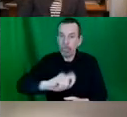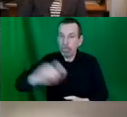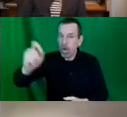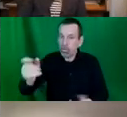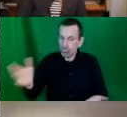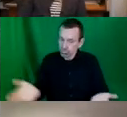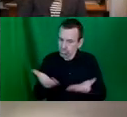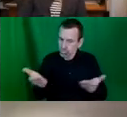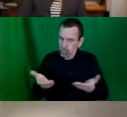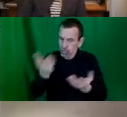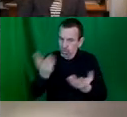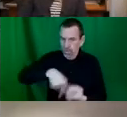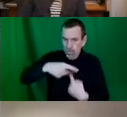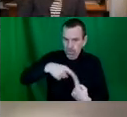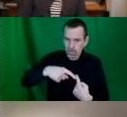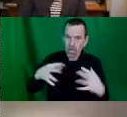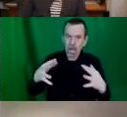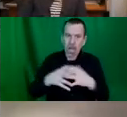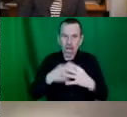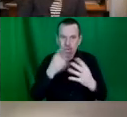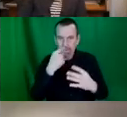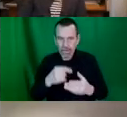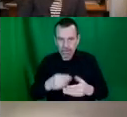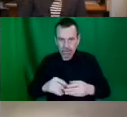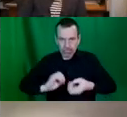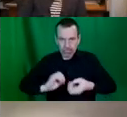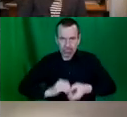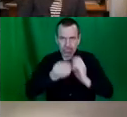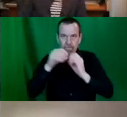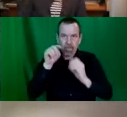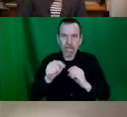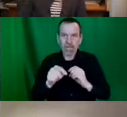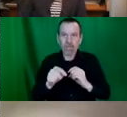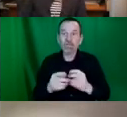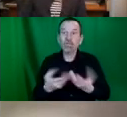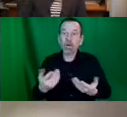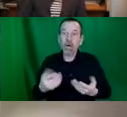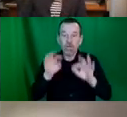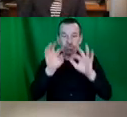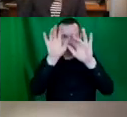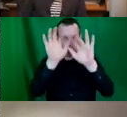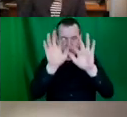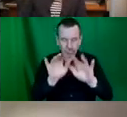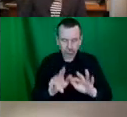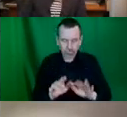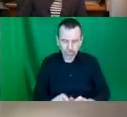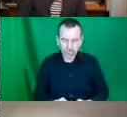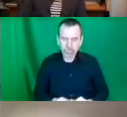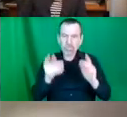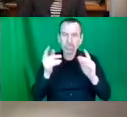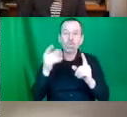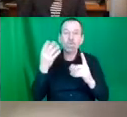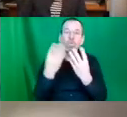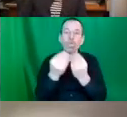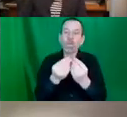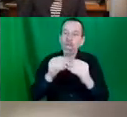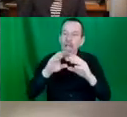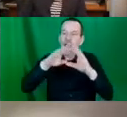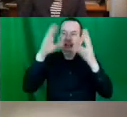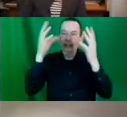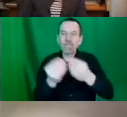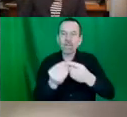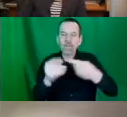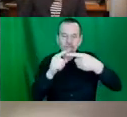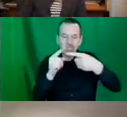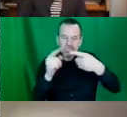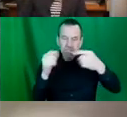this could be possible. I coordinated our proposal, compiling research, resources, aims, costs, equipment needed, structure, and